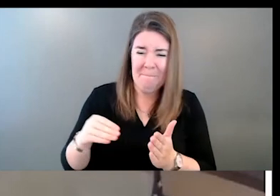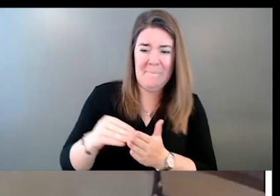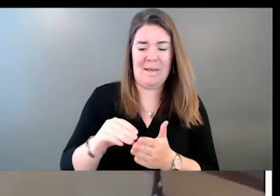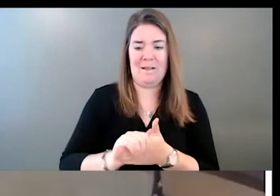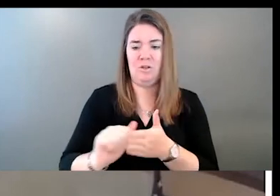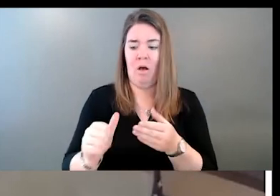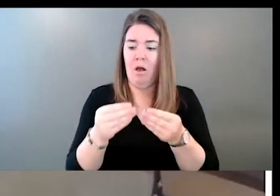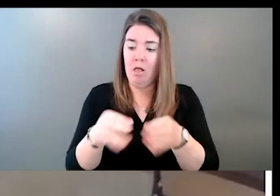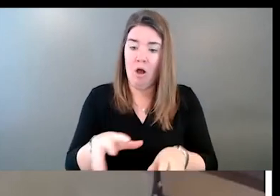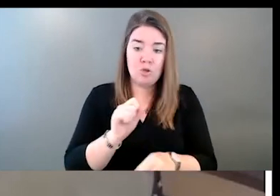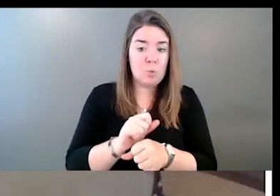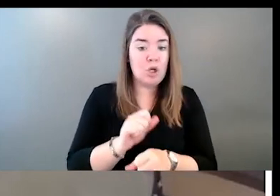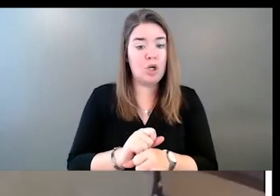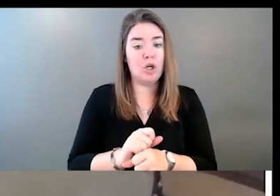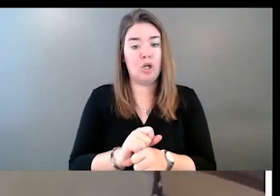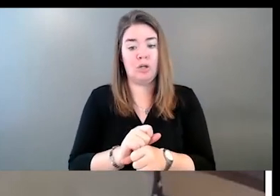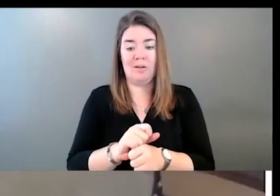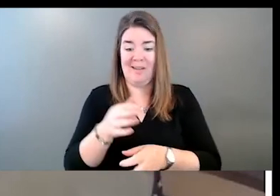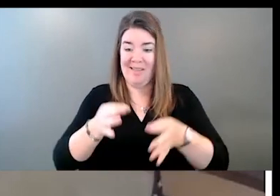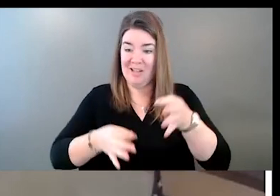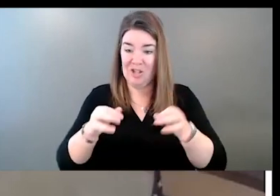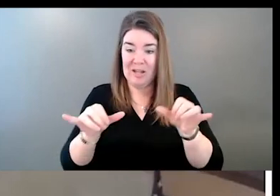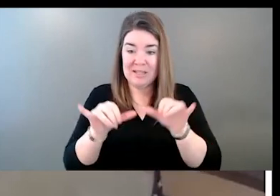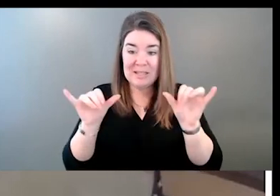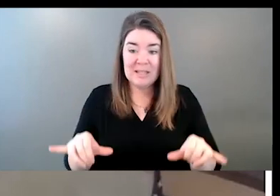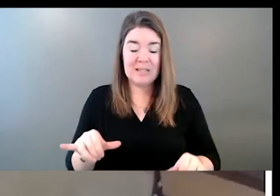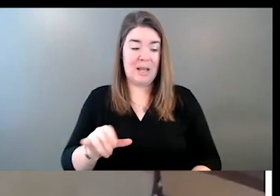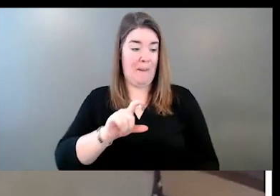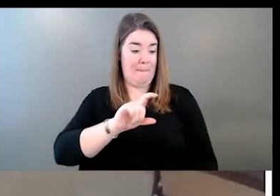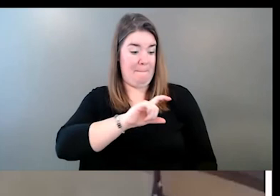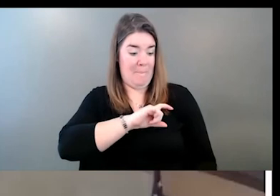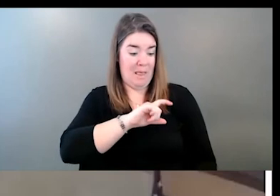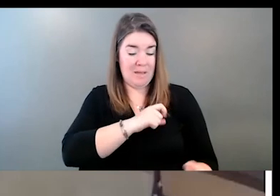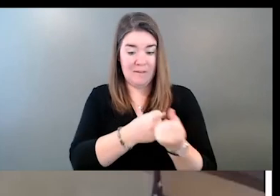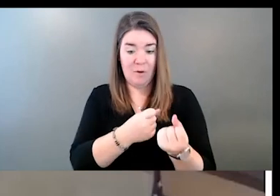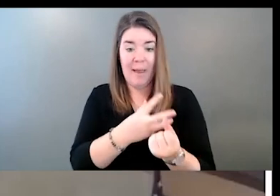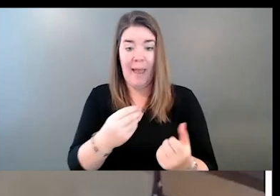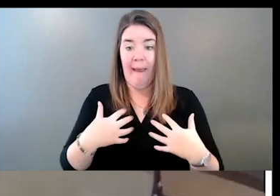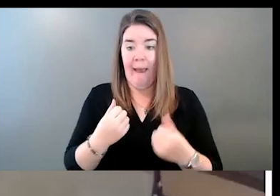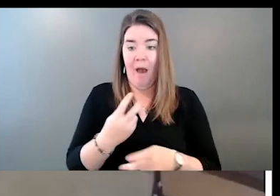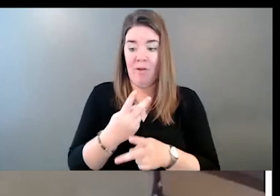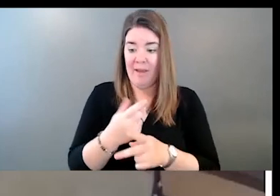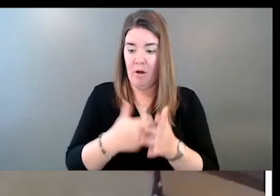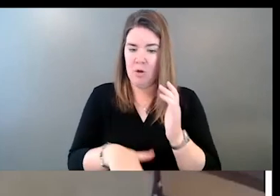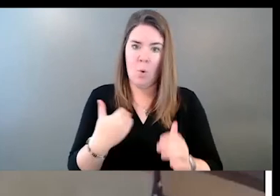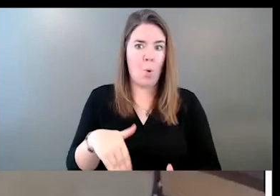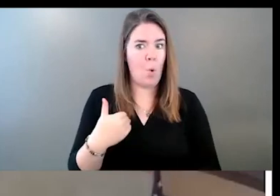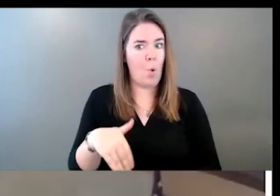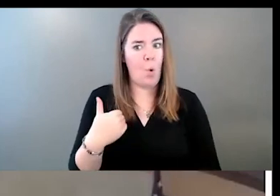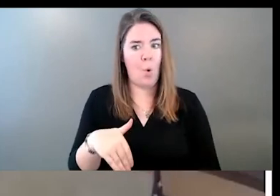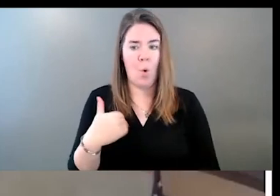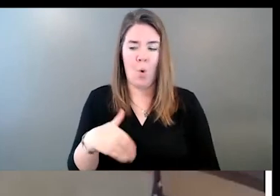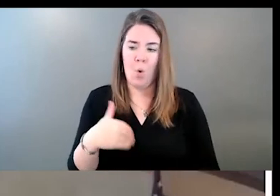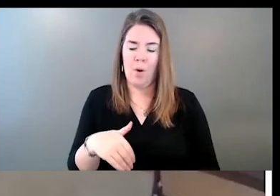worker productivity, the justice system, police enforcement, and healthcare costs. But an investment in